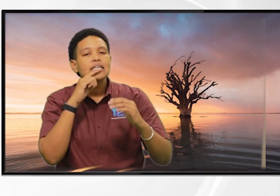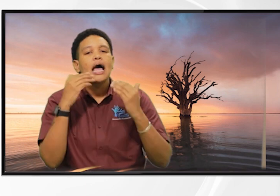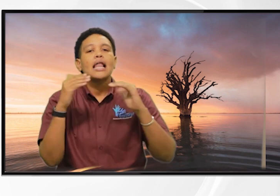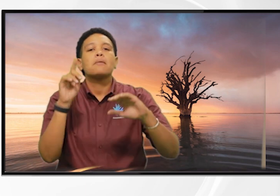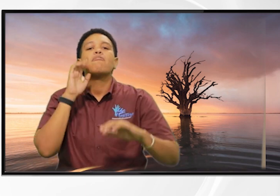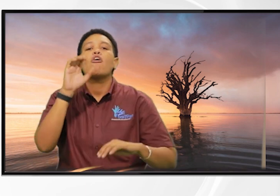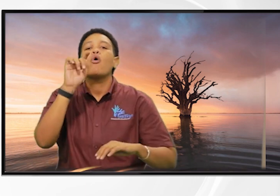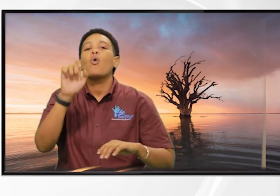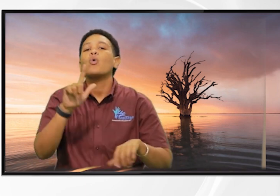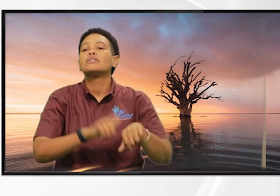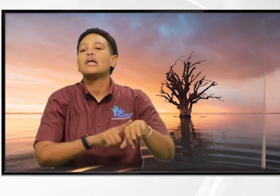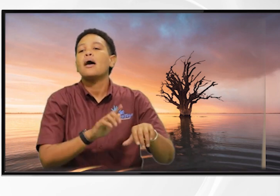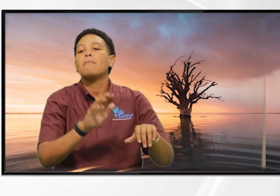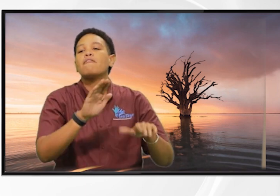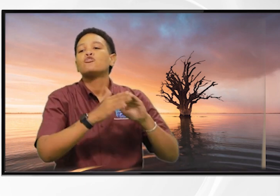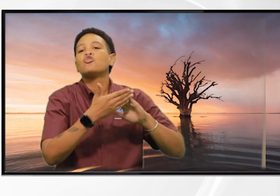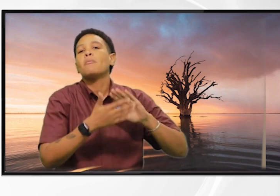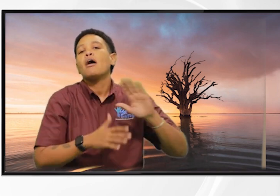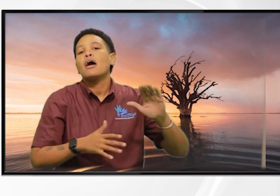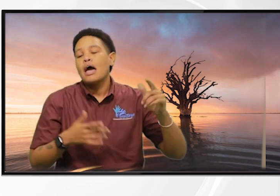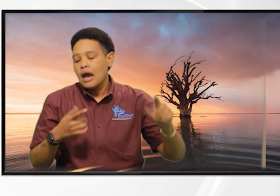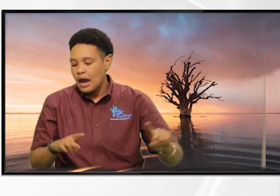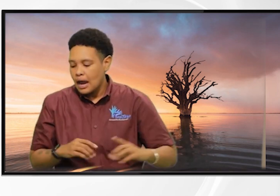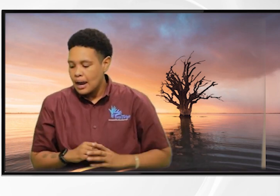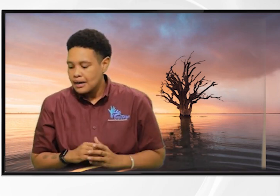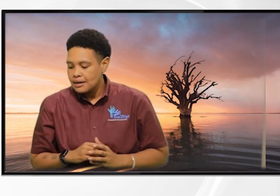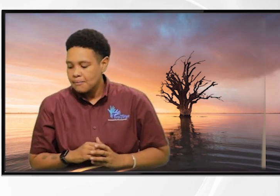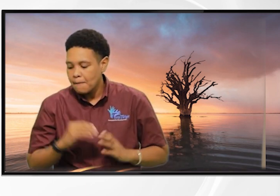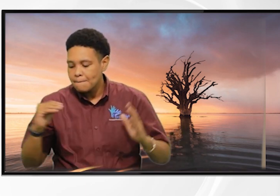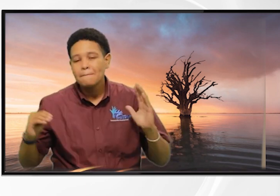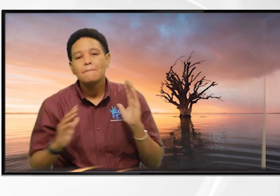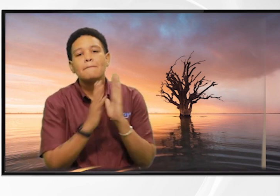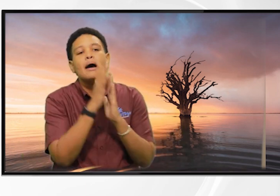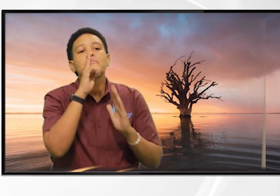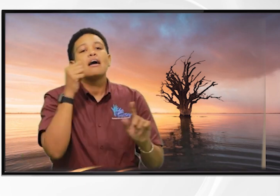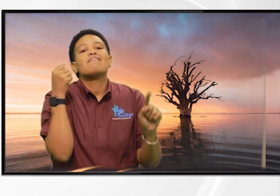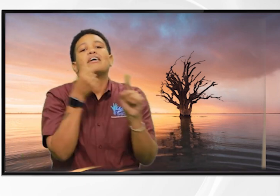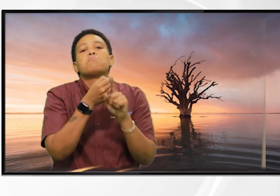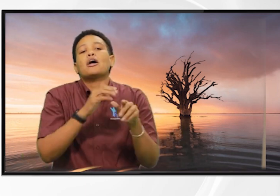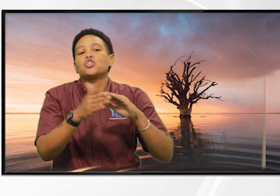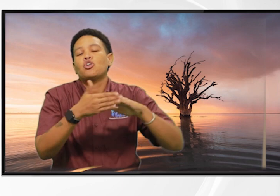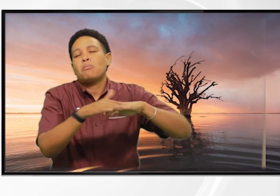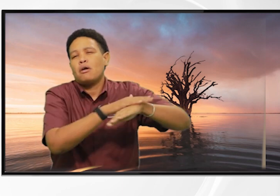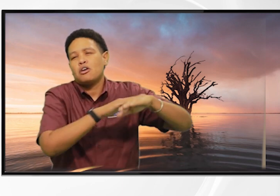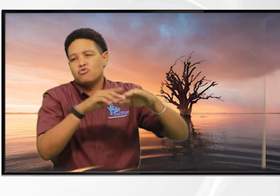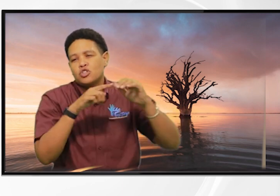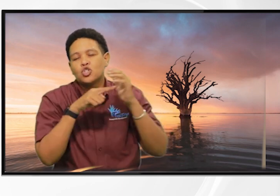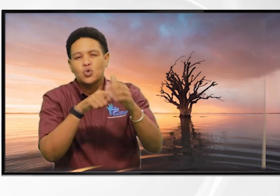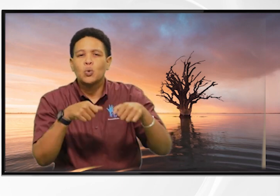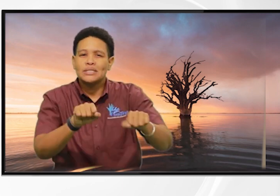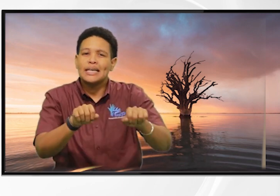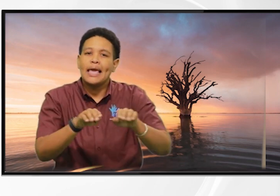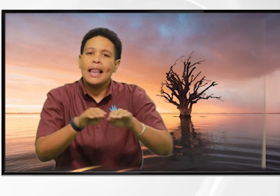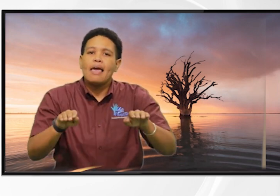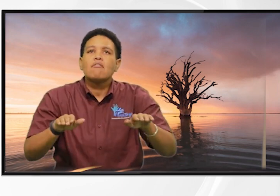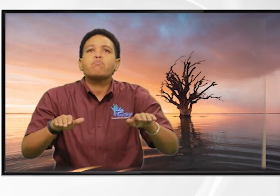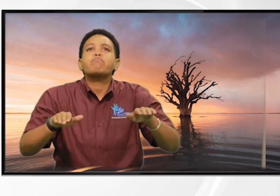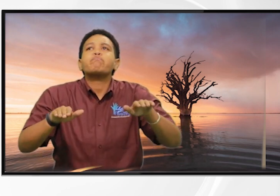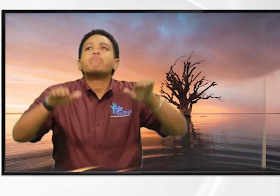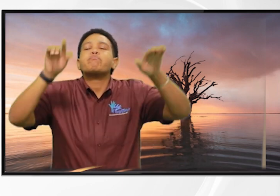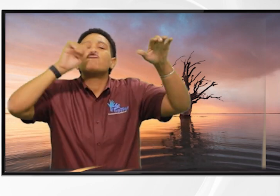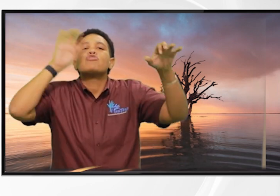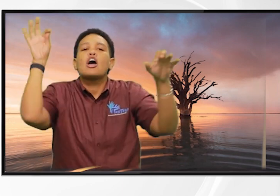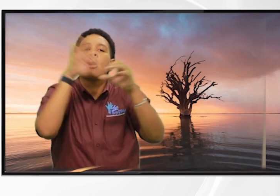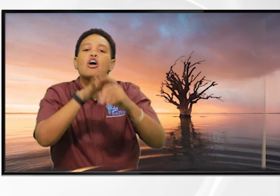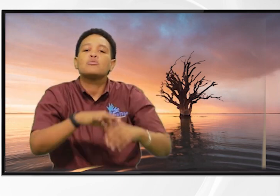coastal regions of Jamaica. Mapping of impacts across the island has shown that sea level rise has